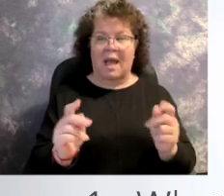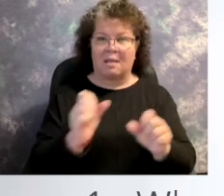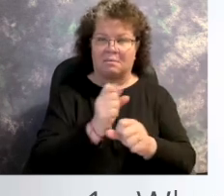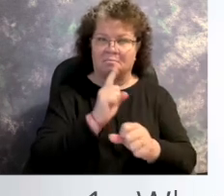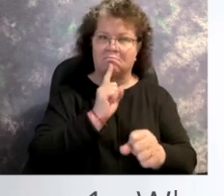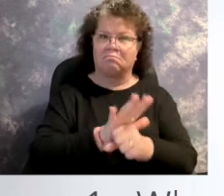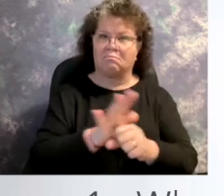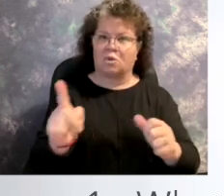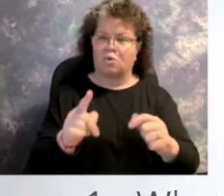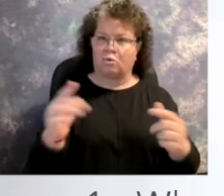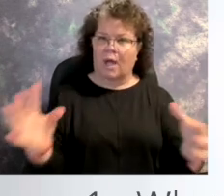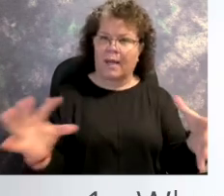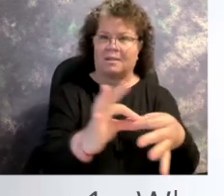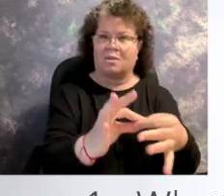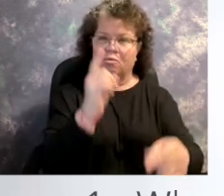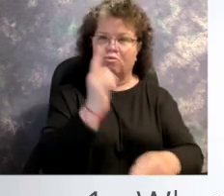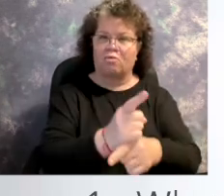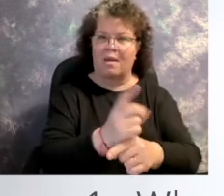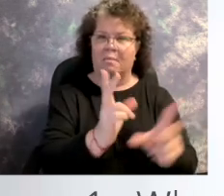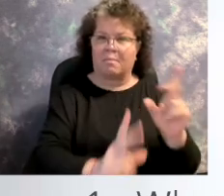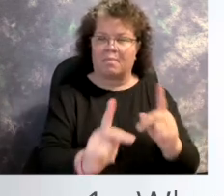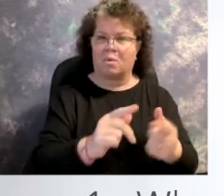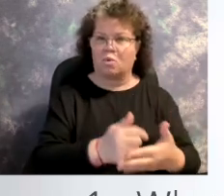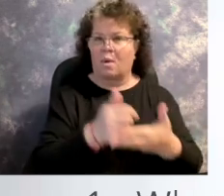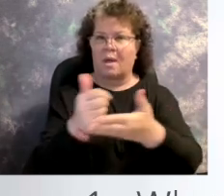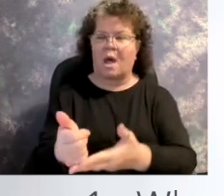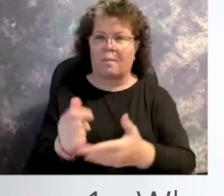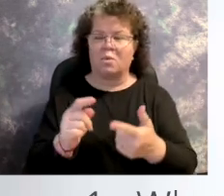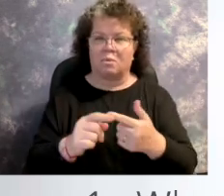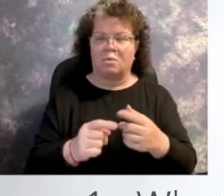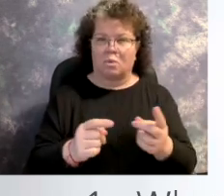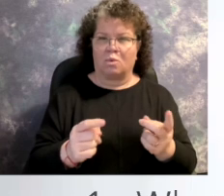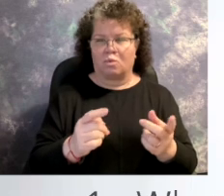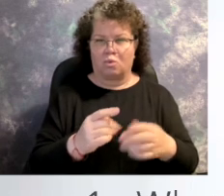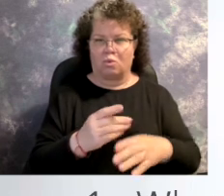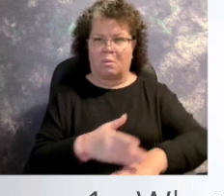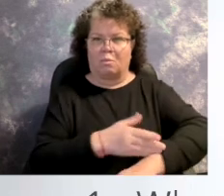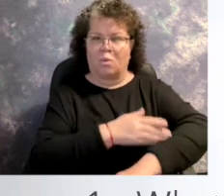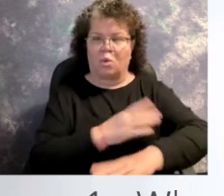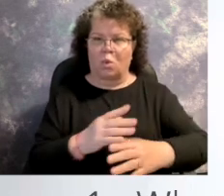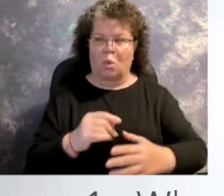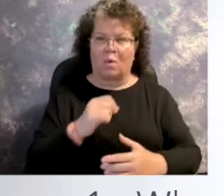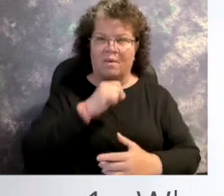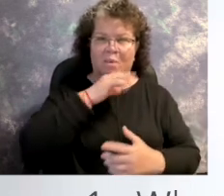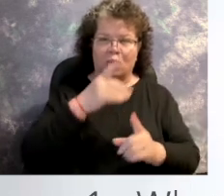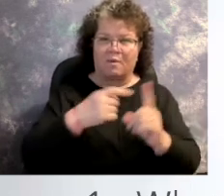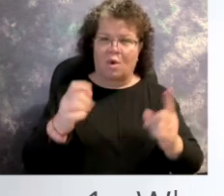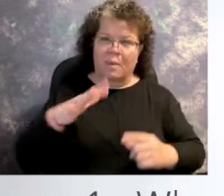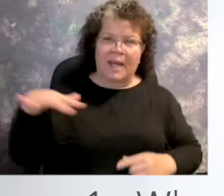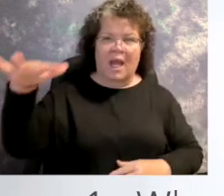in contact, so that we can have fruitful collaboration and see where we can actually